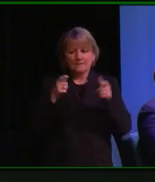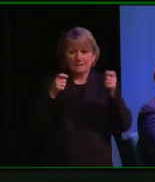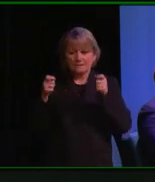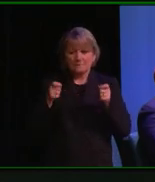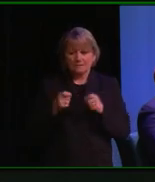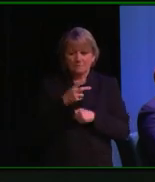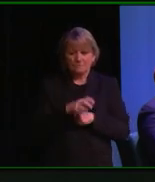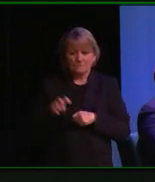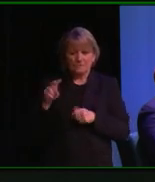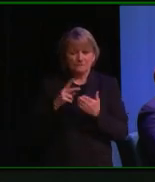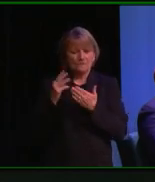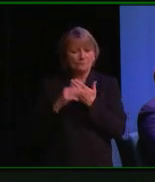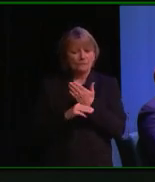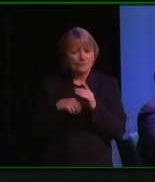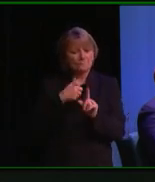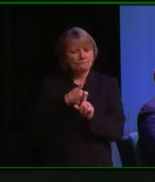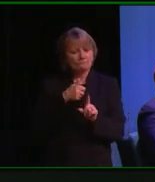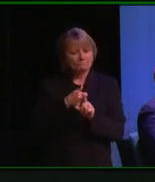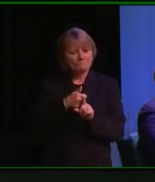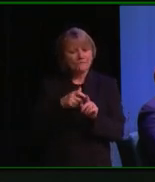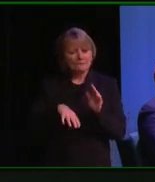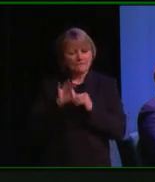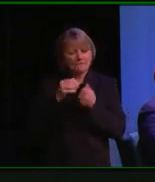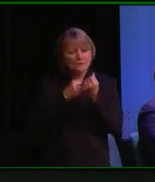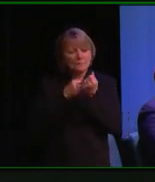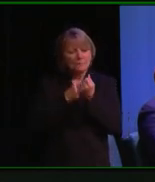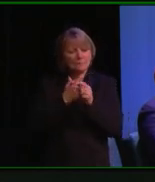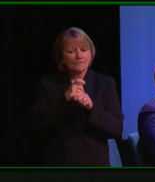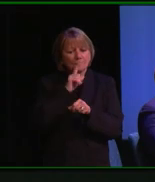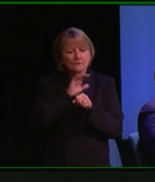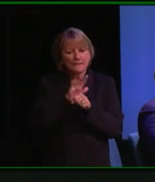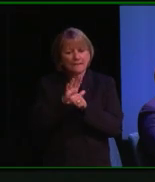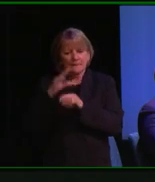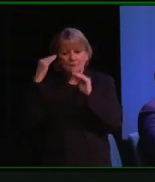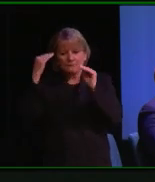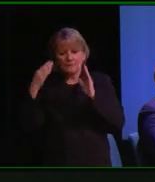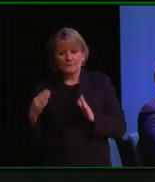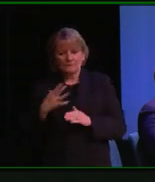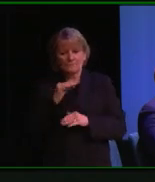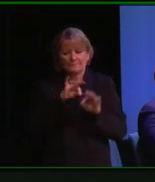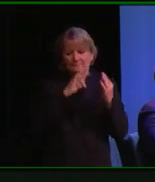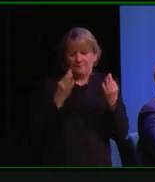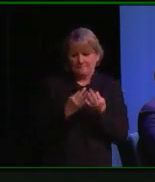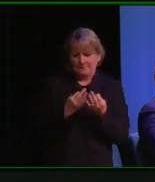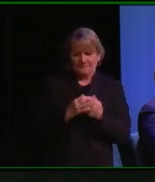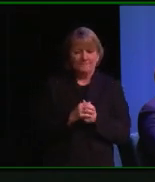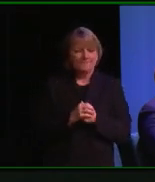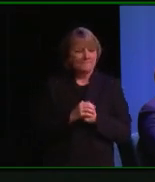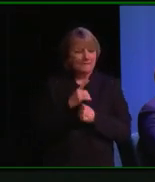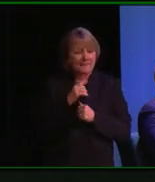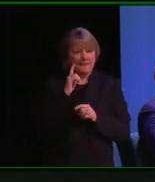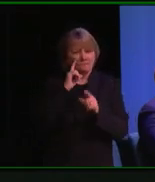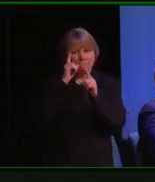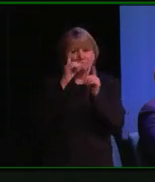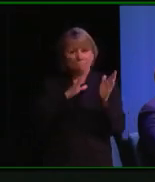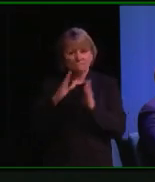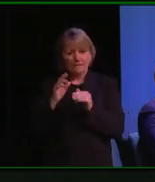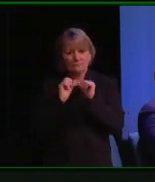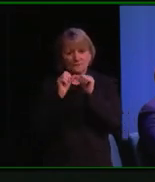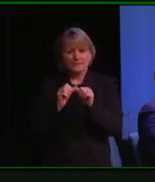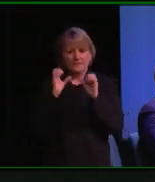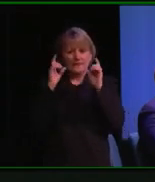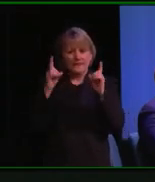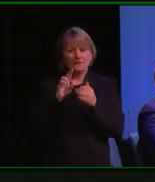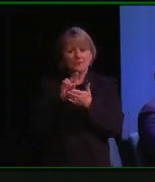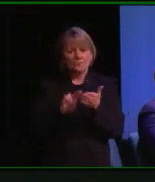Administration Transfer Program. Ryan found support from his dedicated professors and his family. He plans to continue his education at